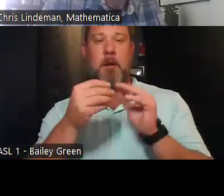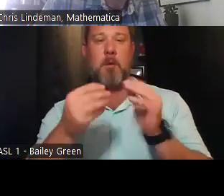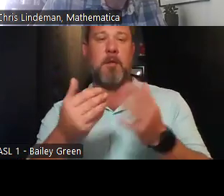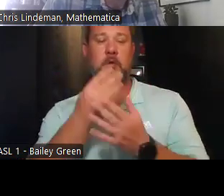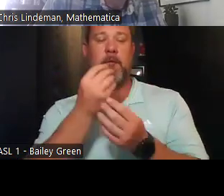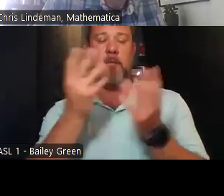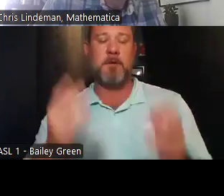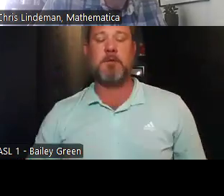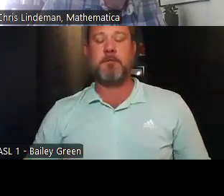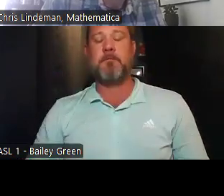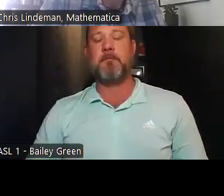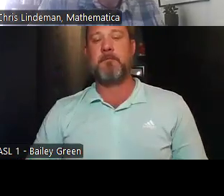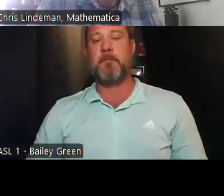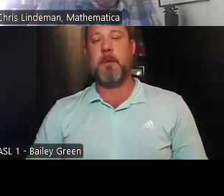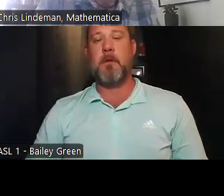data.